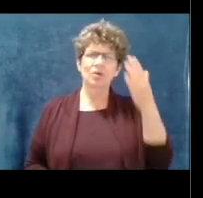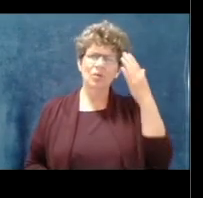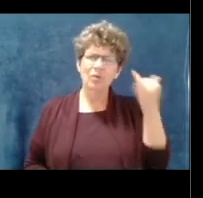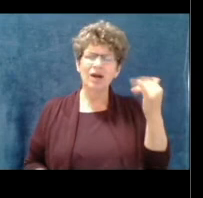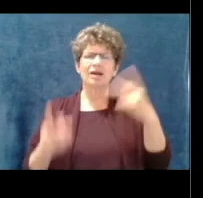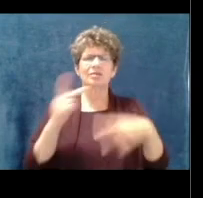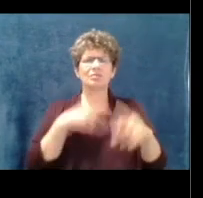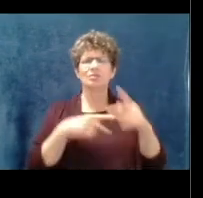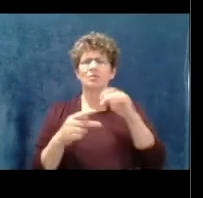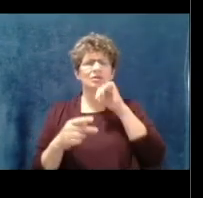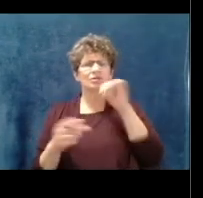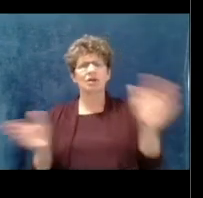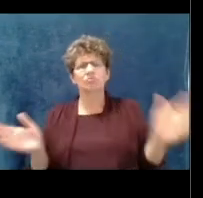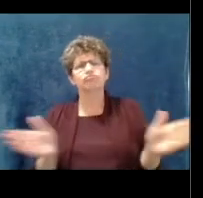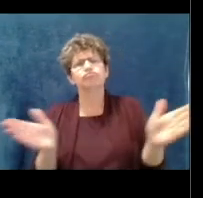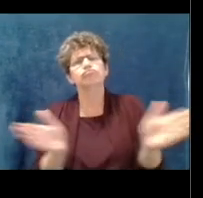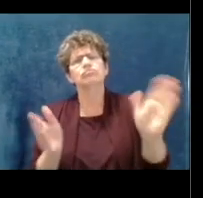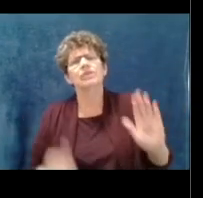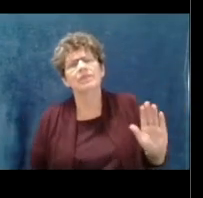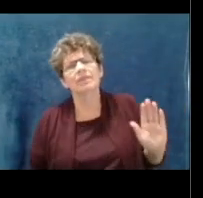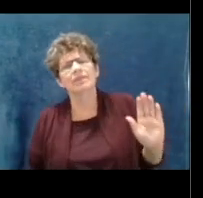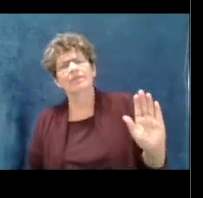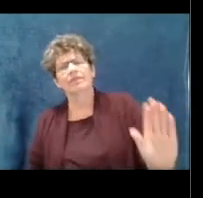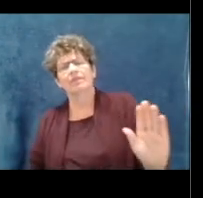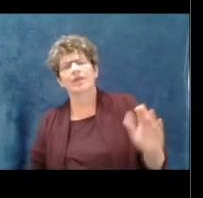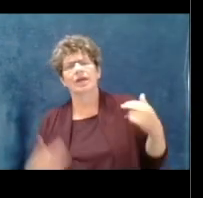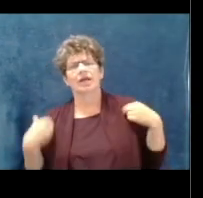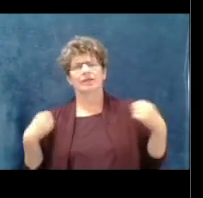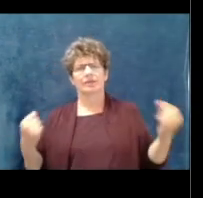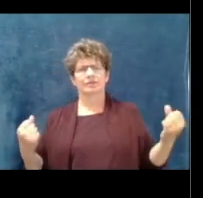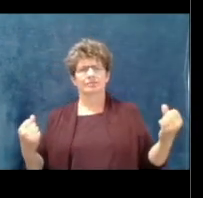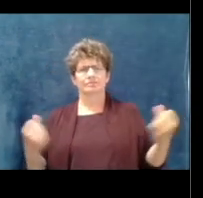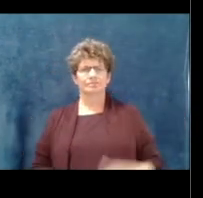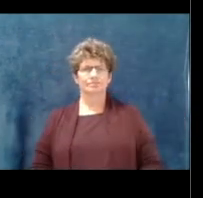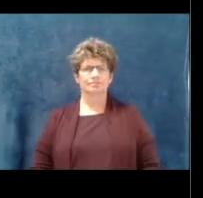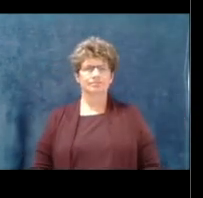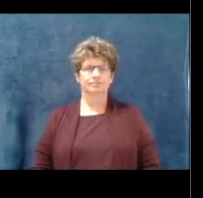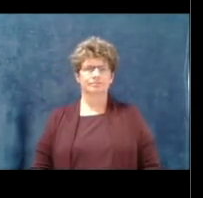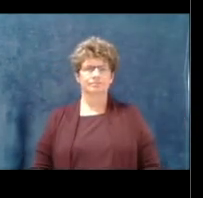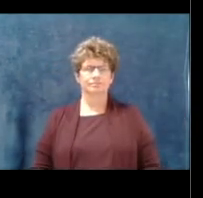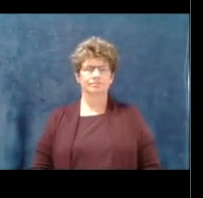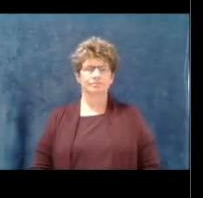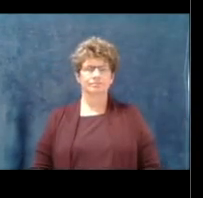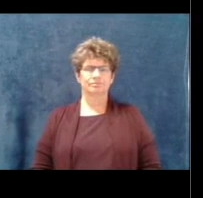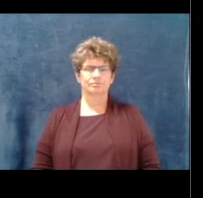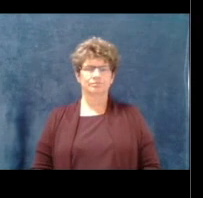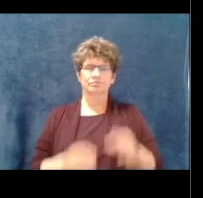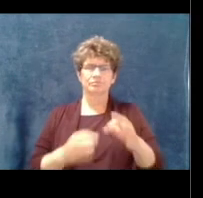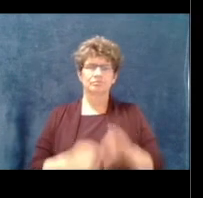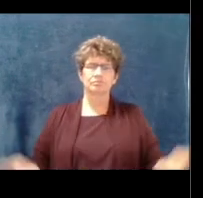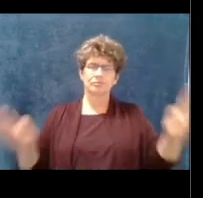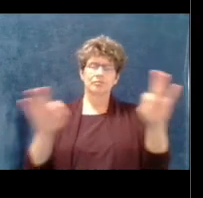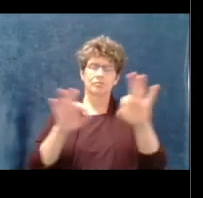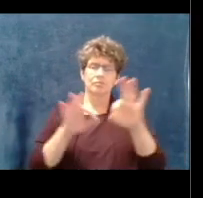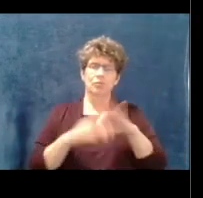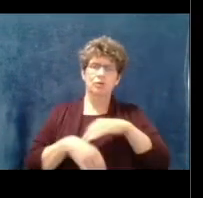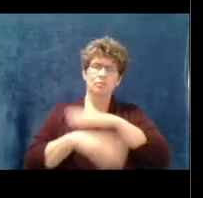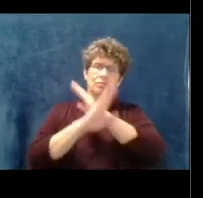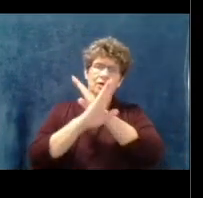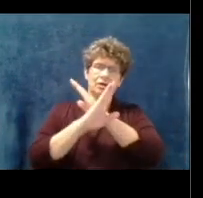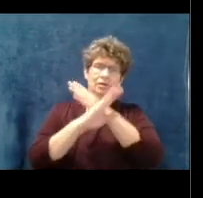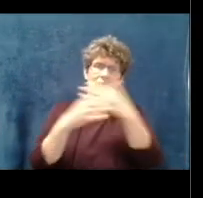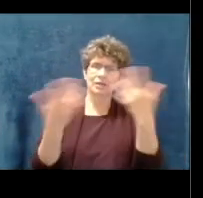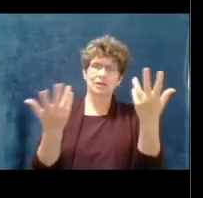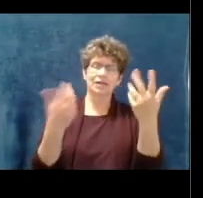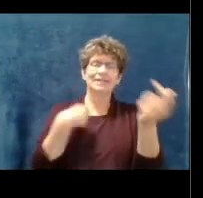health promotion? Well, I can tell you the single most important barrier, because all of us know this is important, is time,